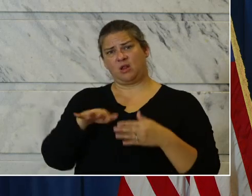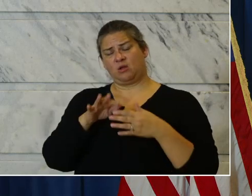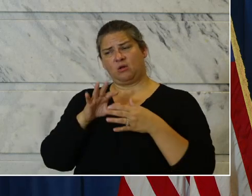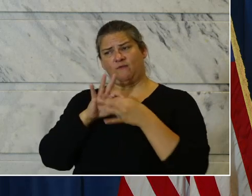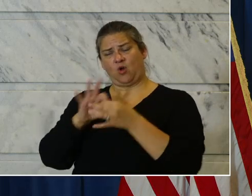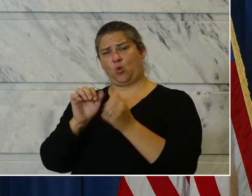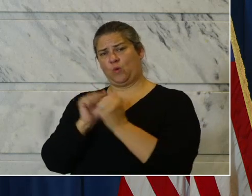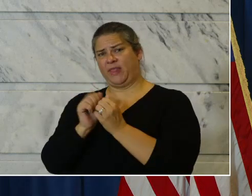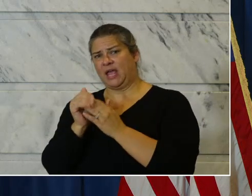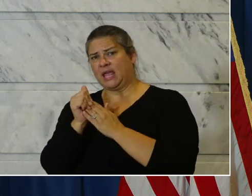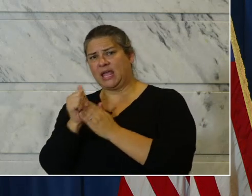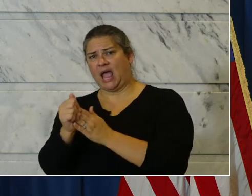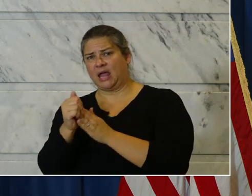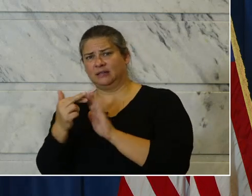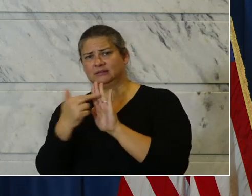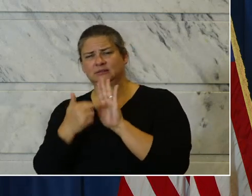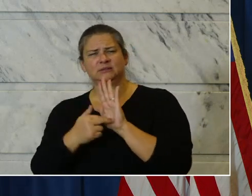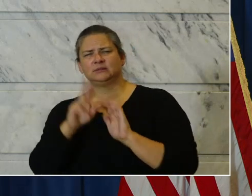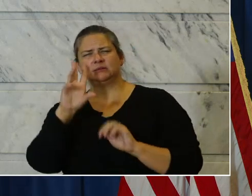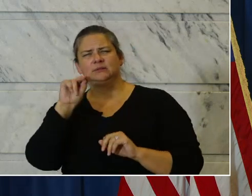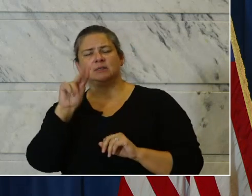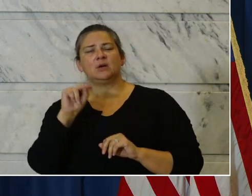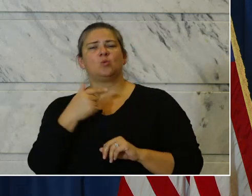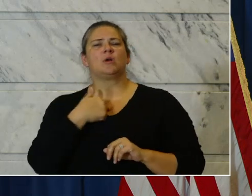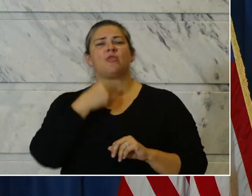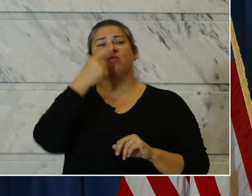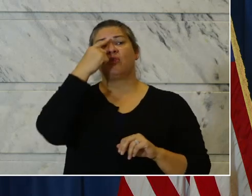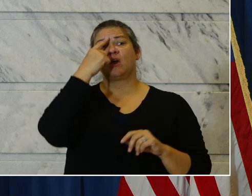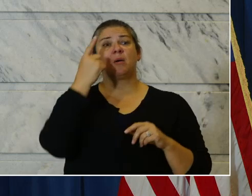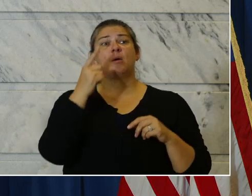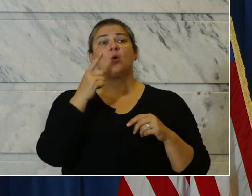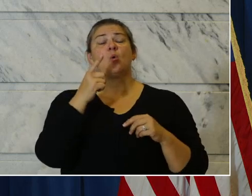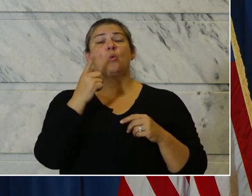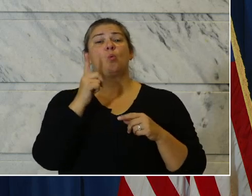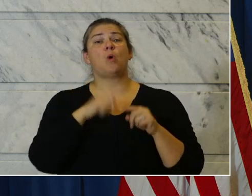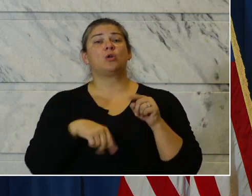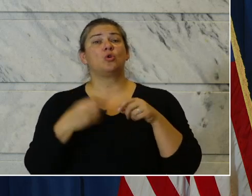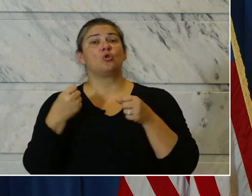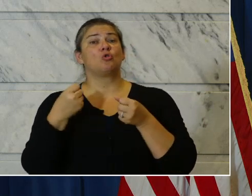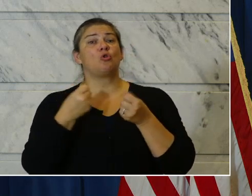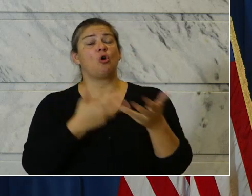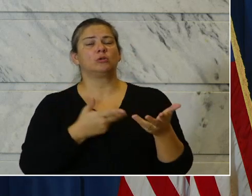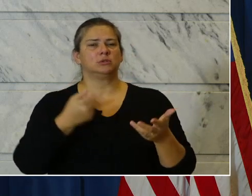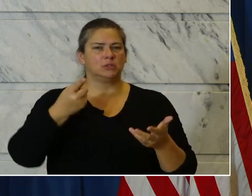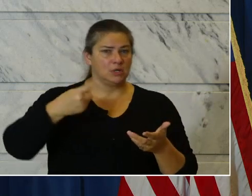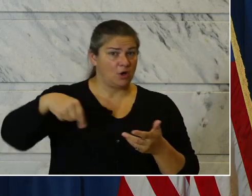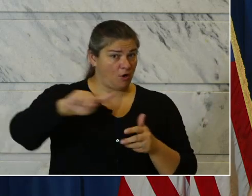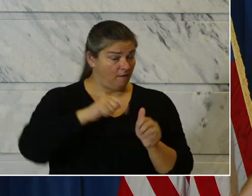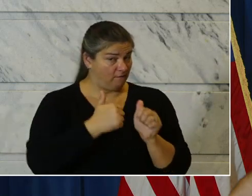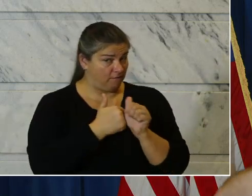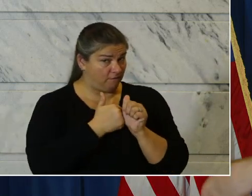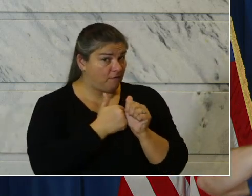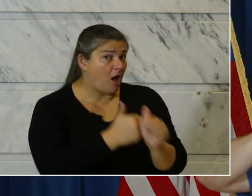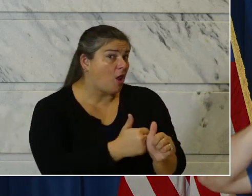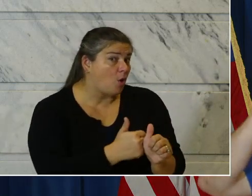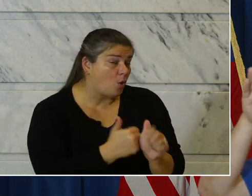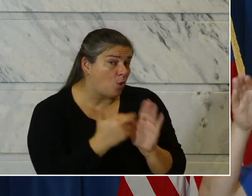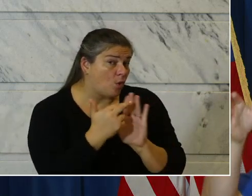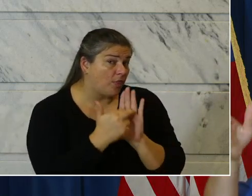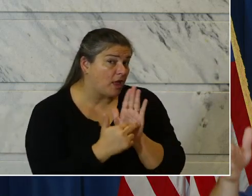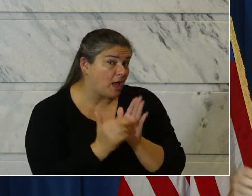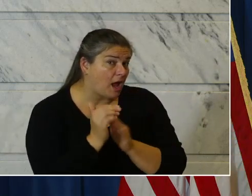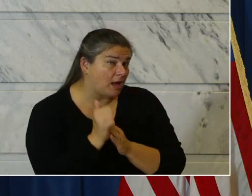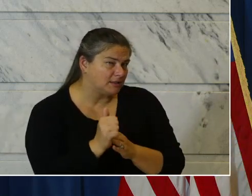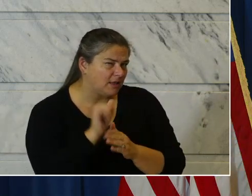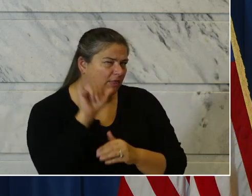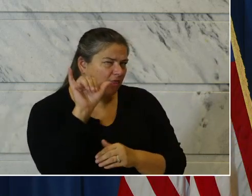to do with how well people are following that guidance. I think a whole lot of people are doing it, but we've seen, just